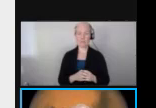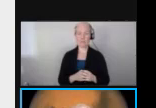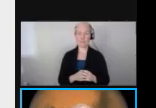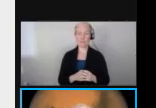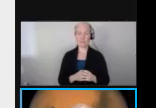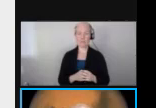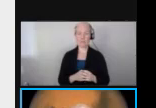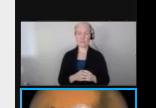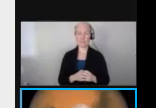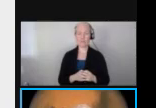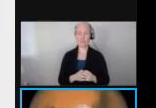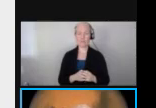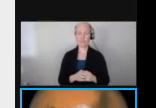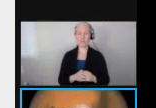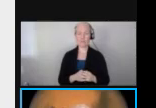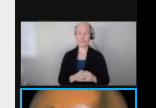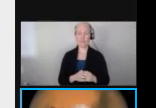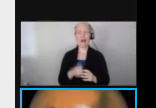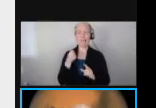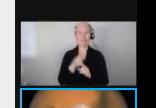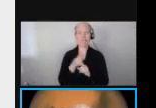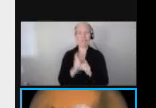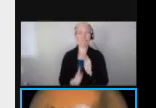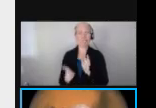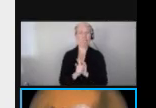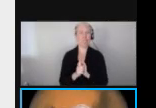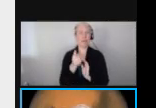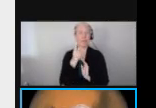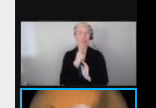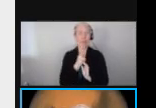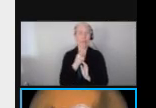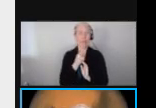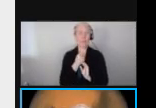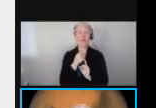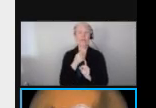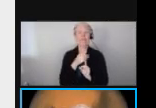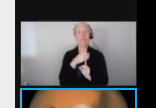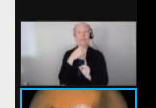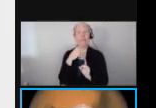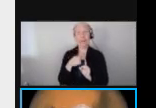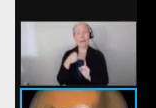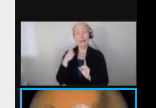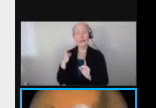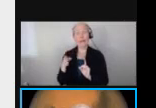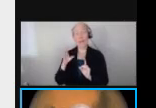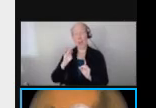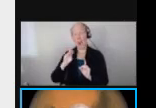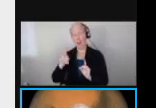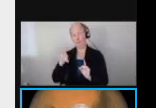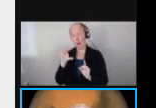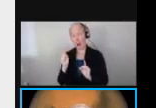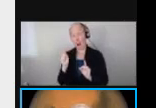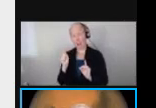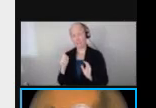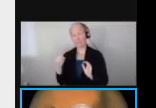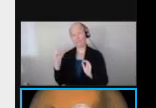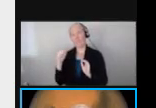We actually get more red risks. As we get further to the right for Mars, we end up